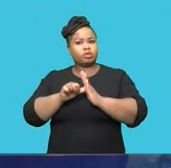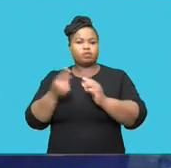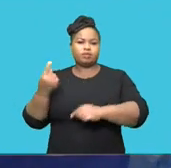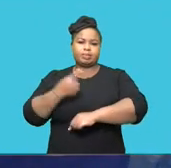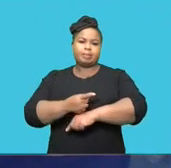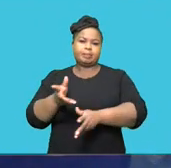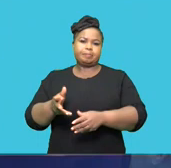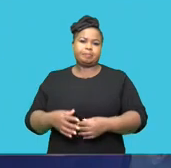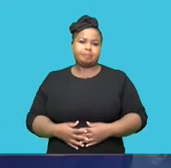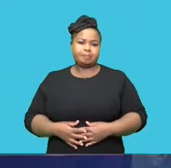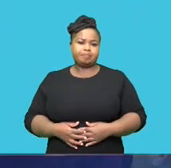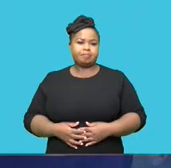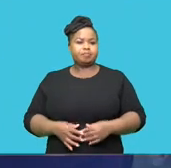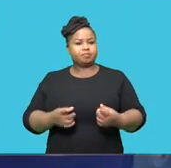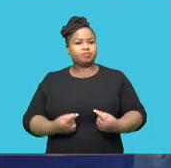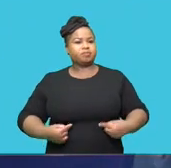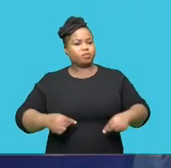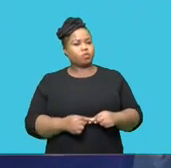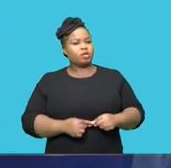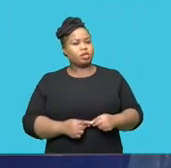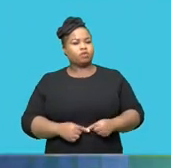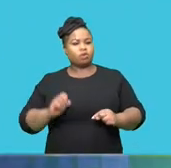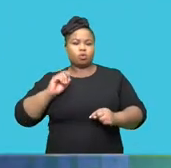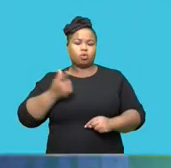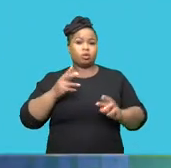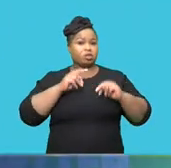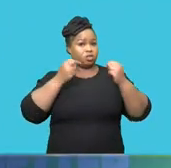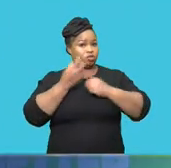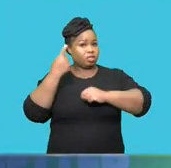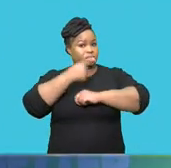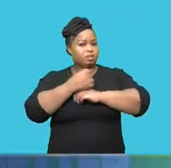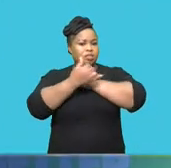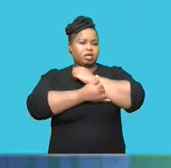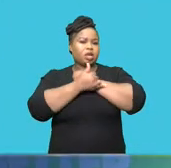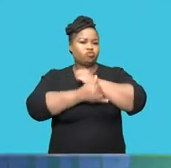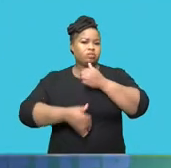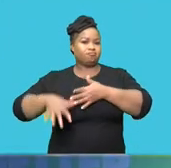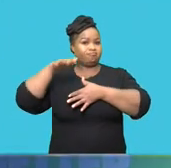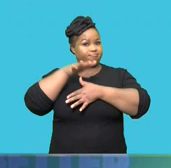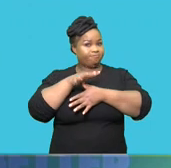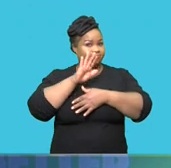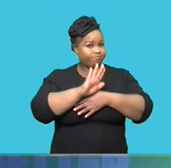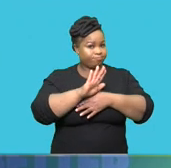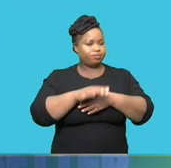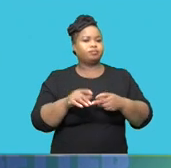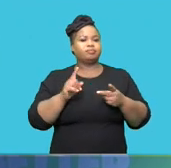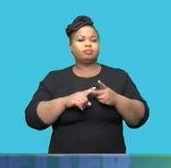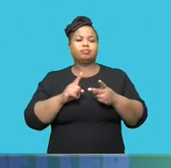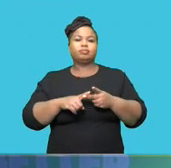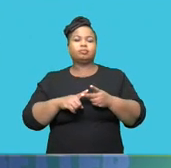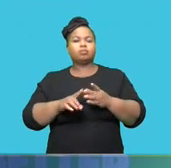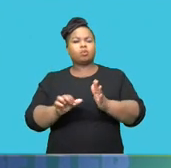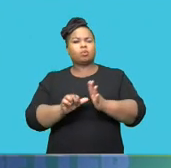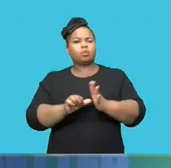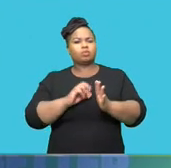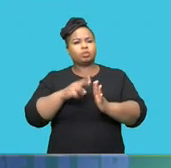day. We, one, are a custodian of all national days in the country, but secondly, we play a very